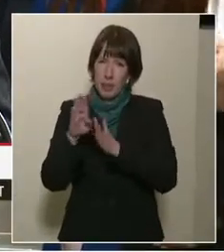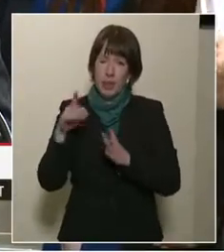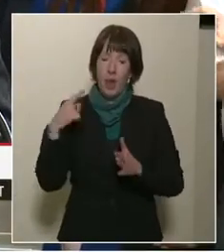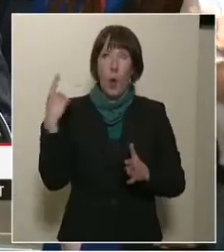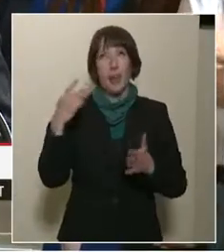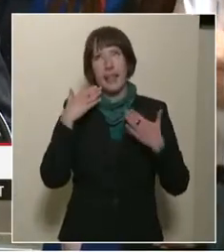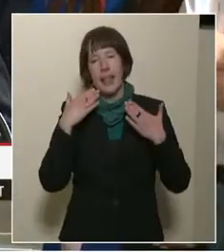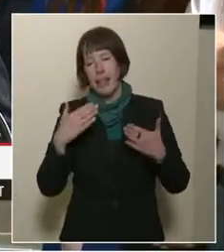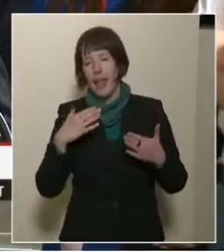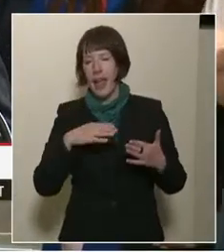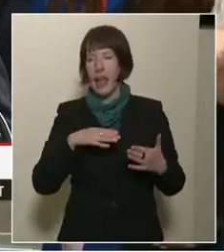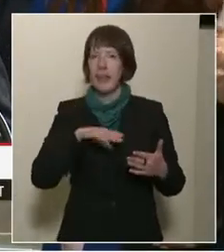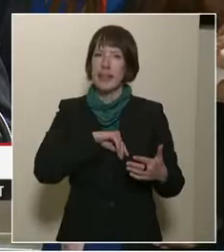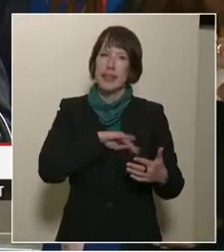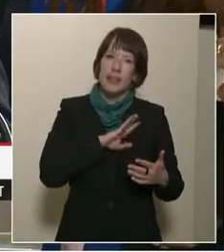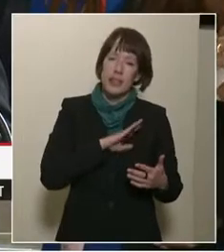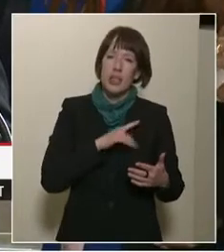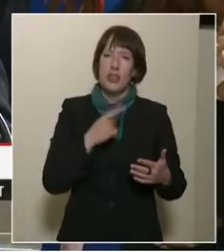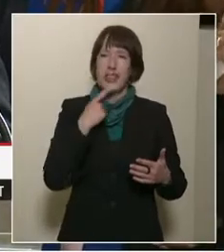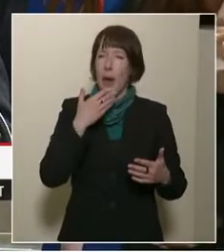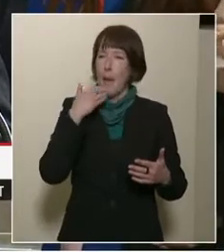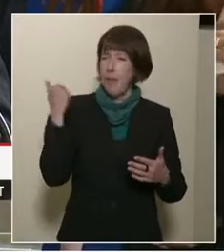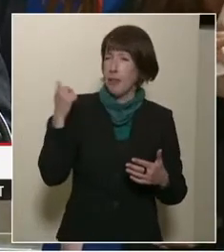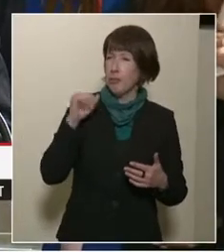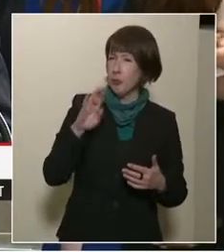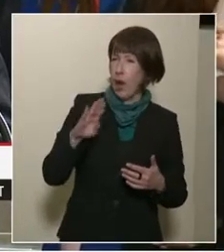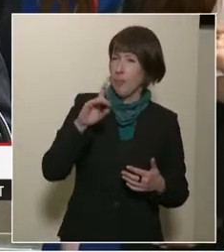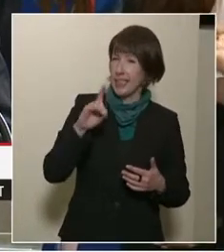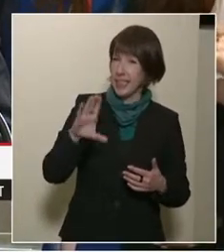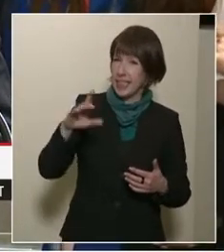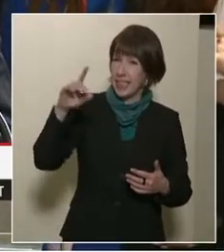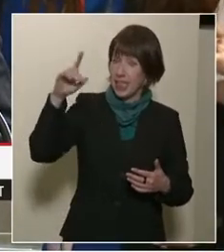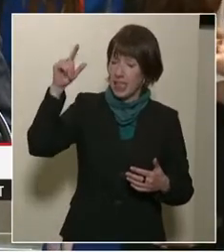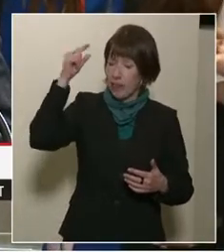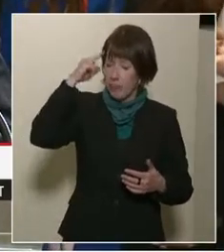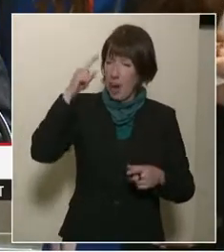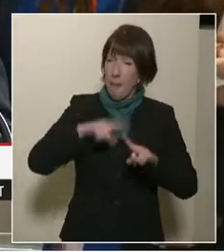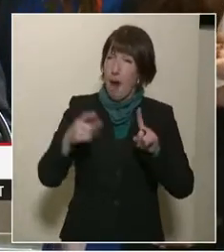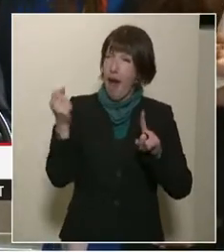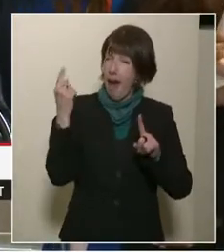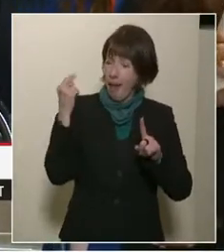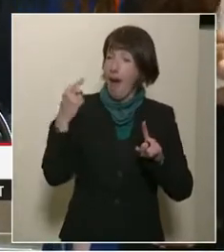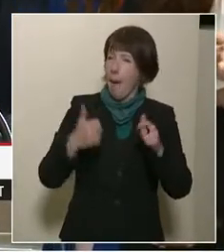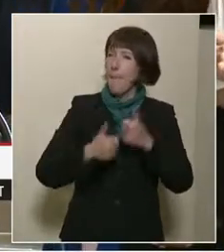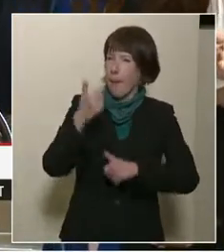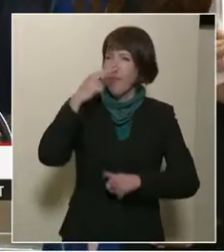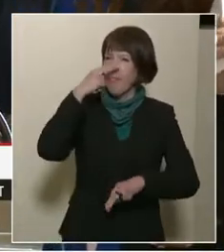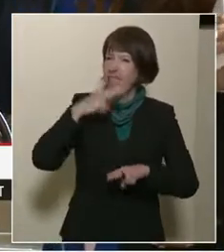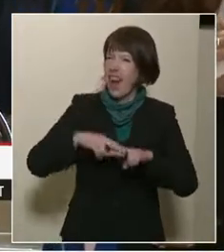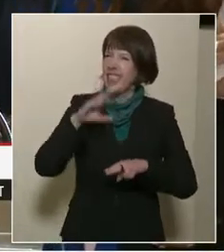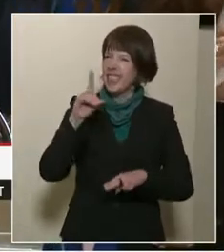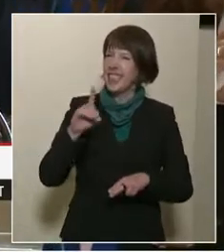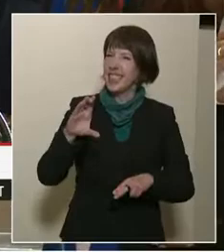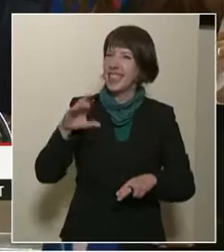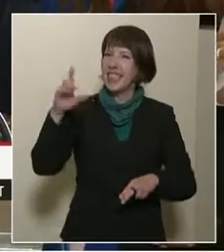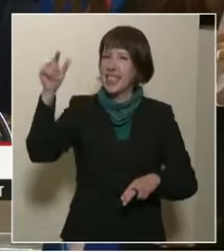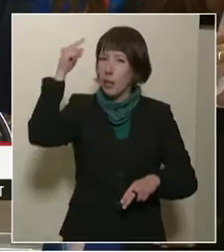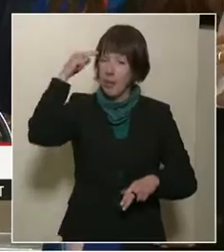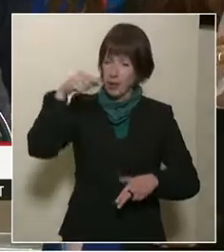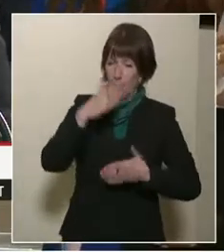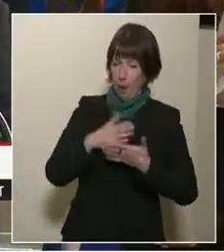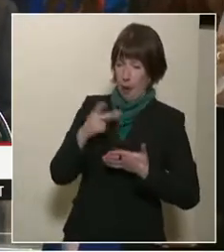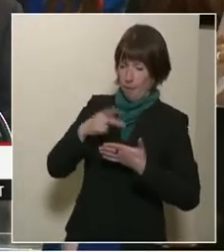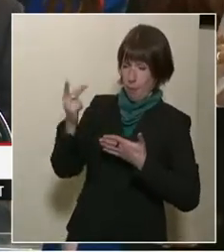me. She says it's the best job in D.C. government. I will tell you it is the most fun job in D.C. government. And this portion of the program is actually